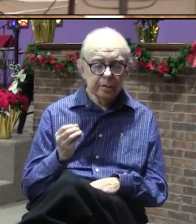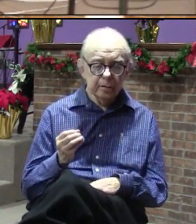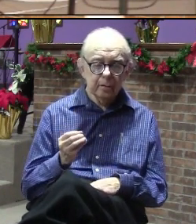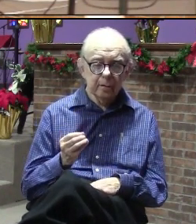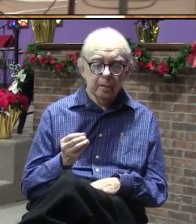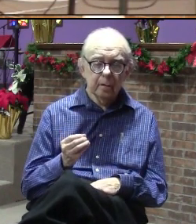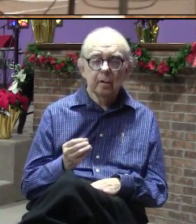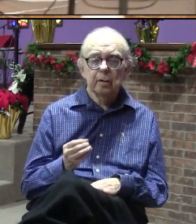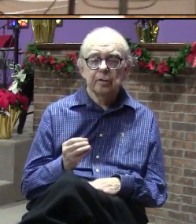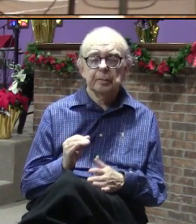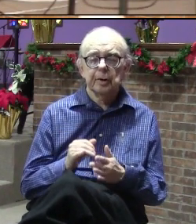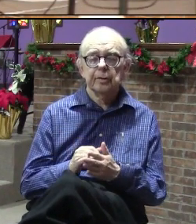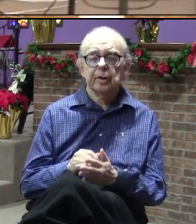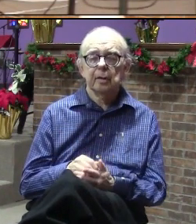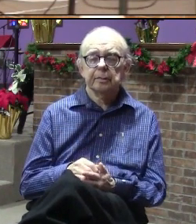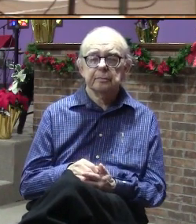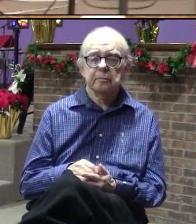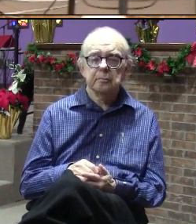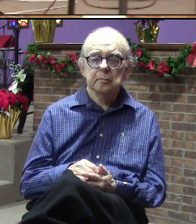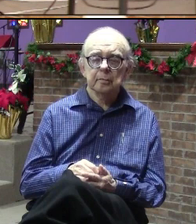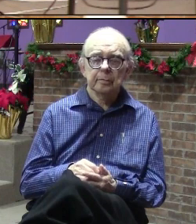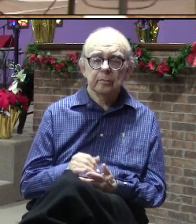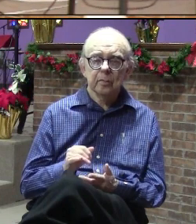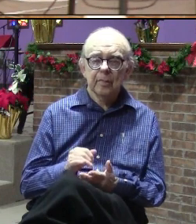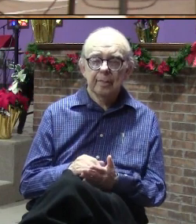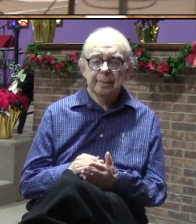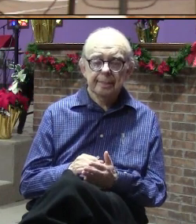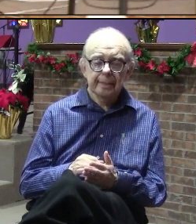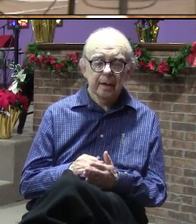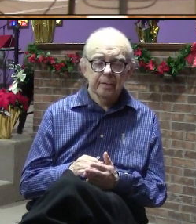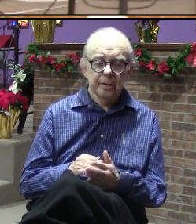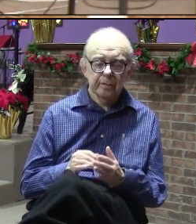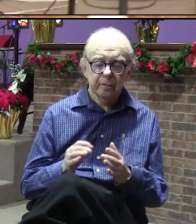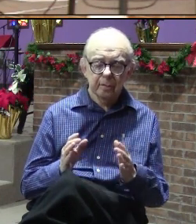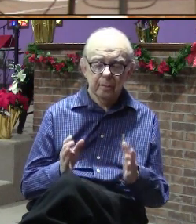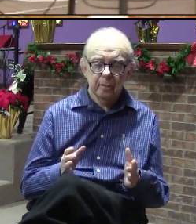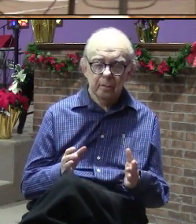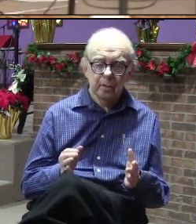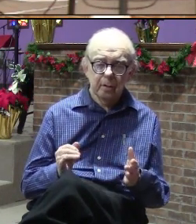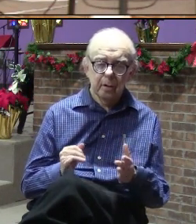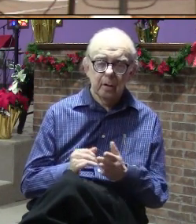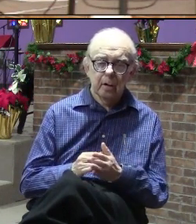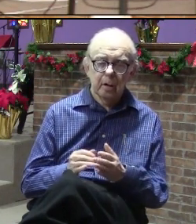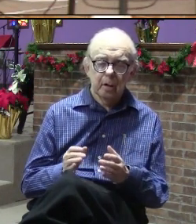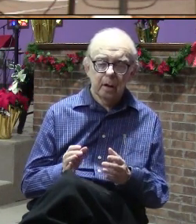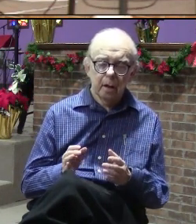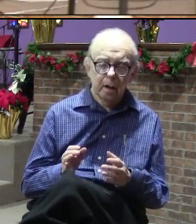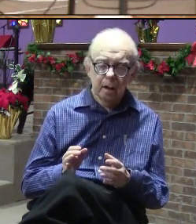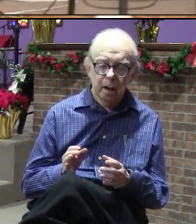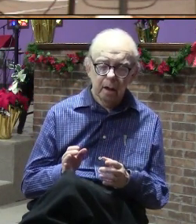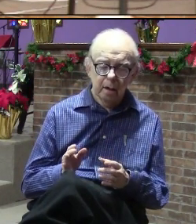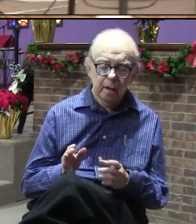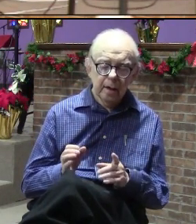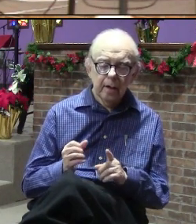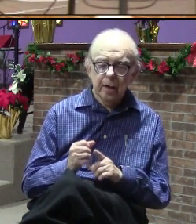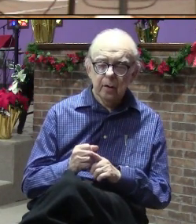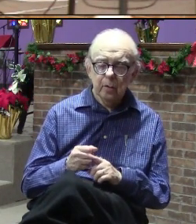being. And in this container that holds